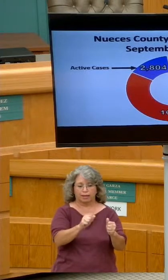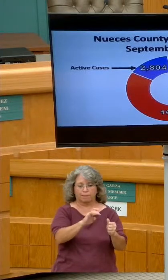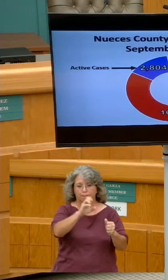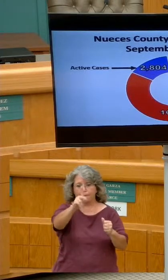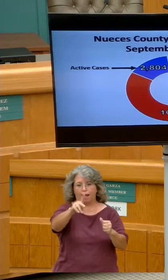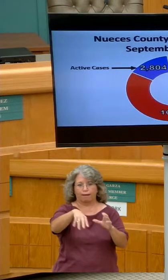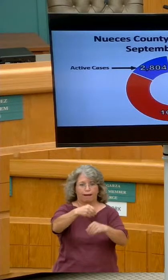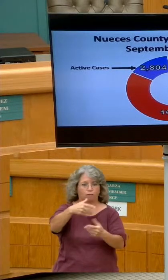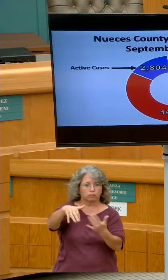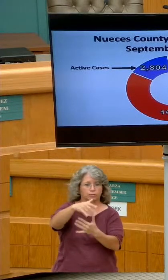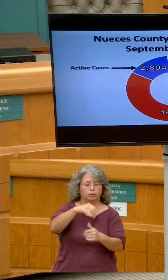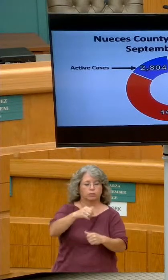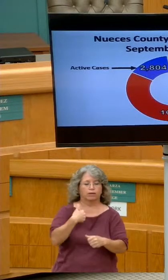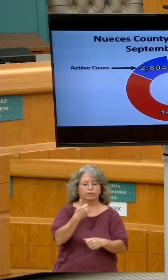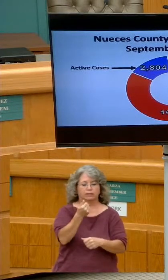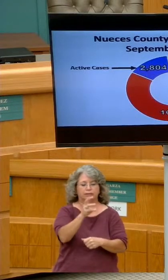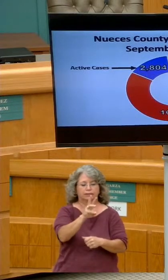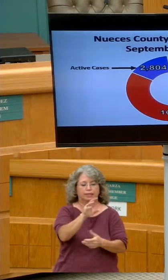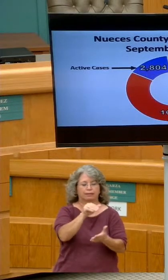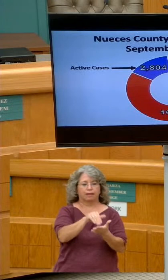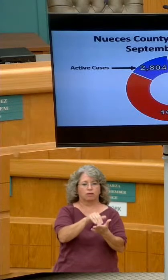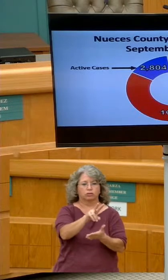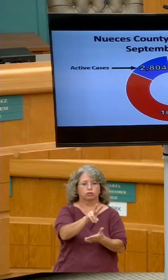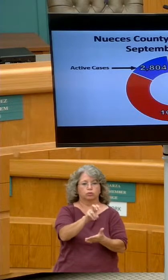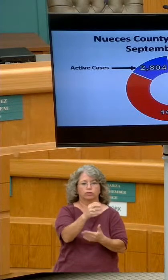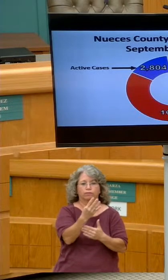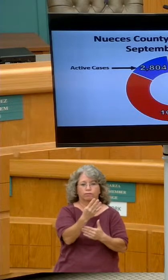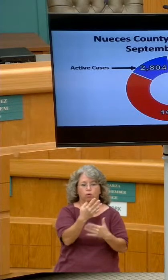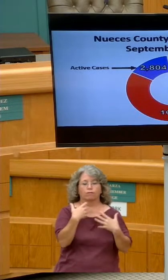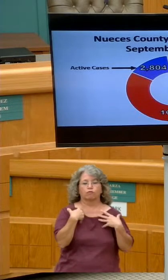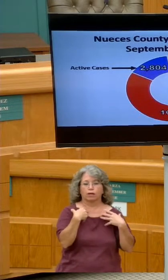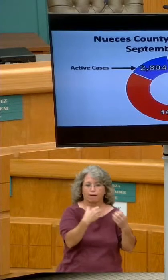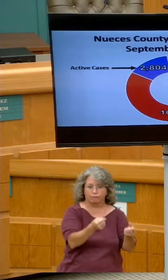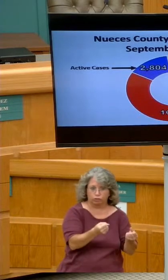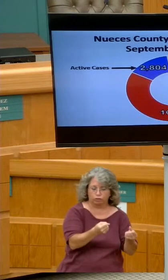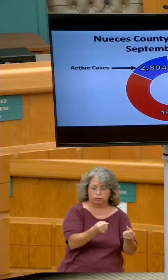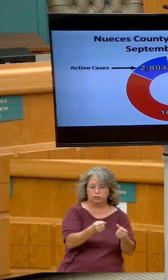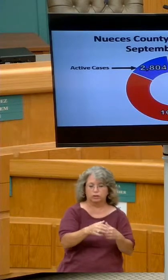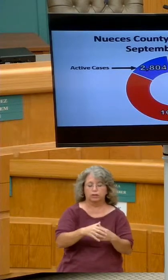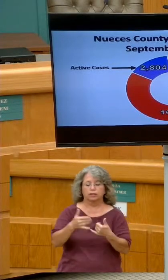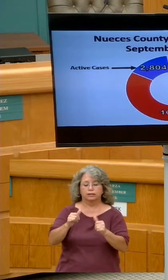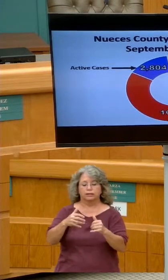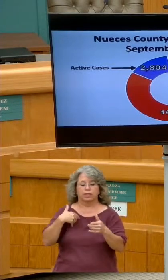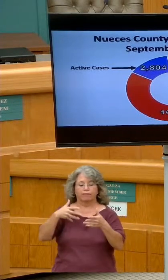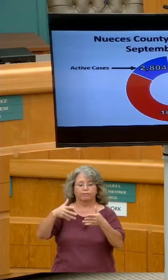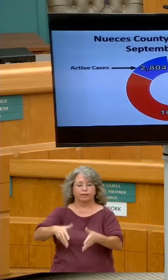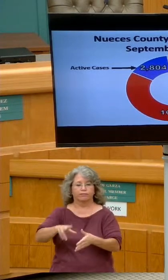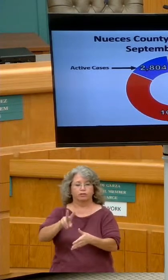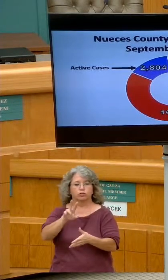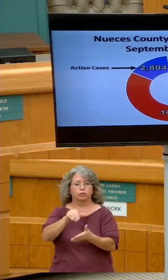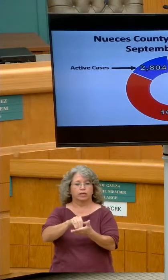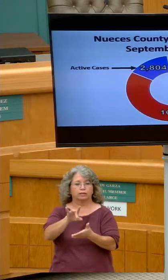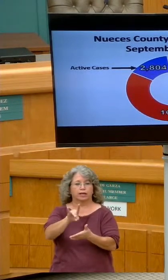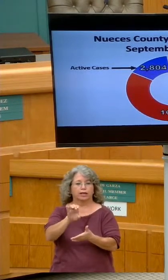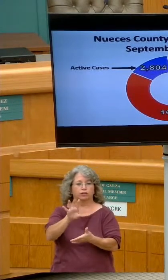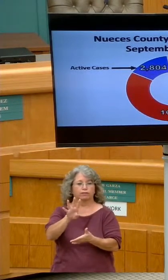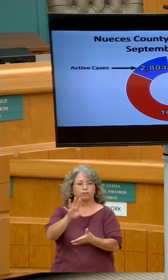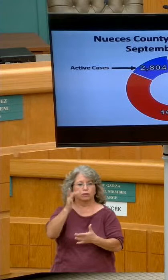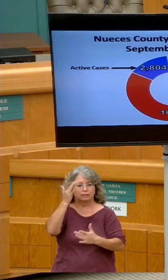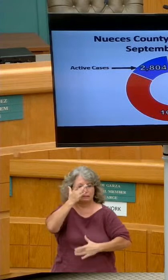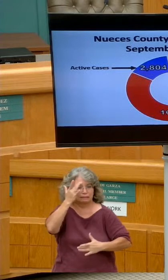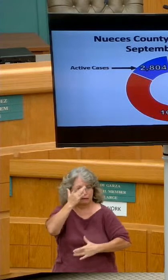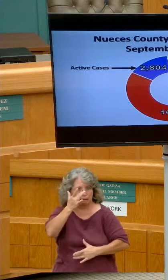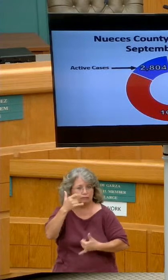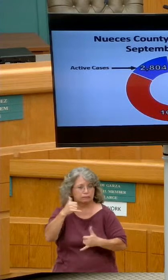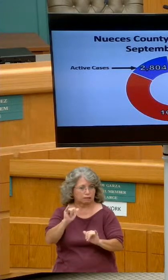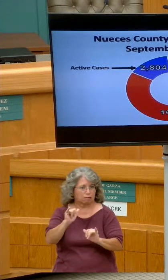have 16,204 that have recovered. We do see that we have still 2,804 active cases,